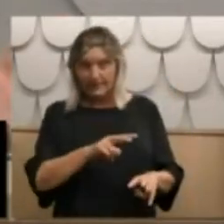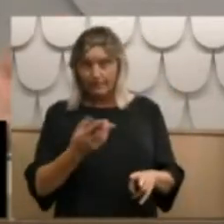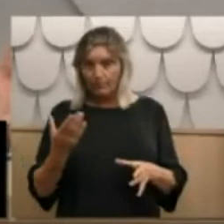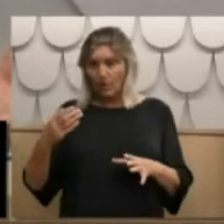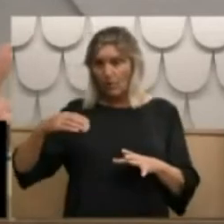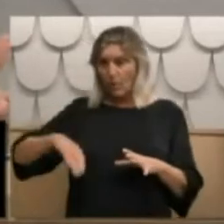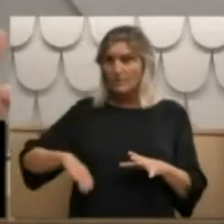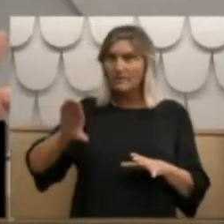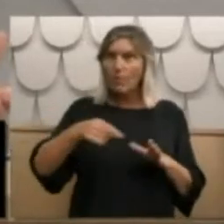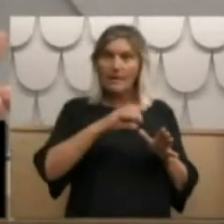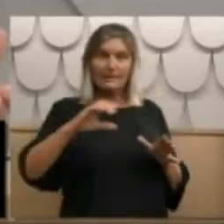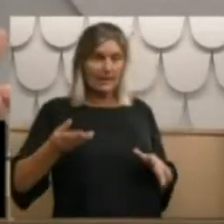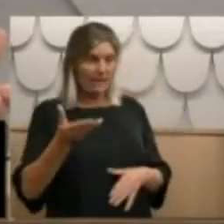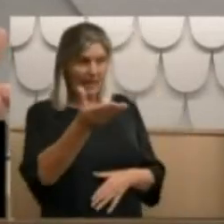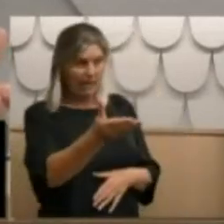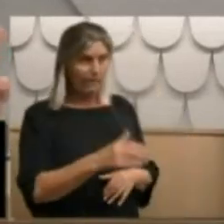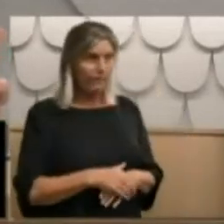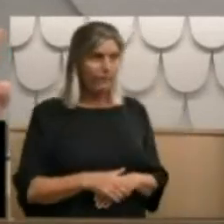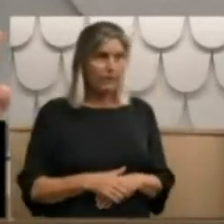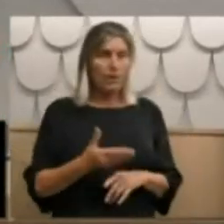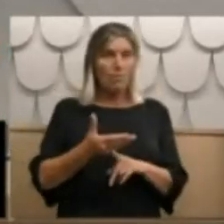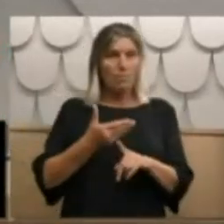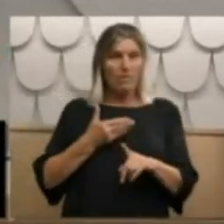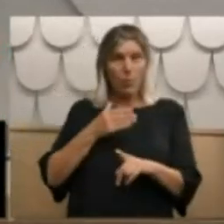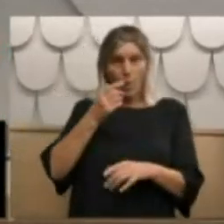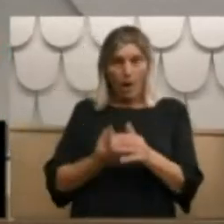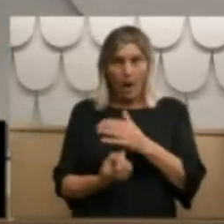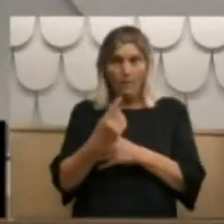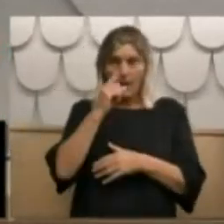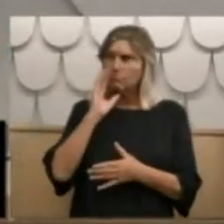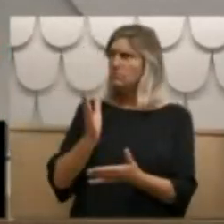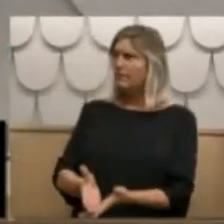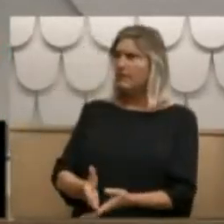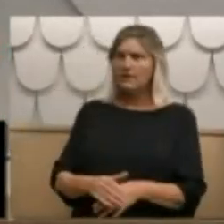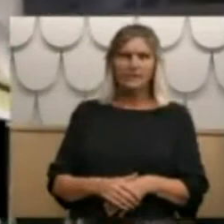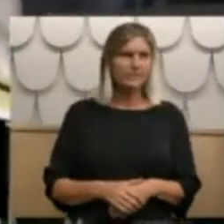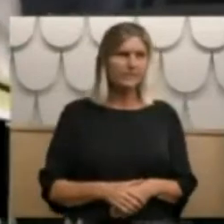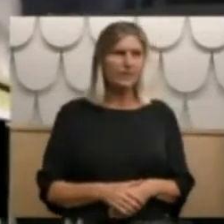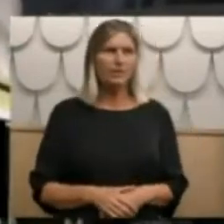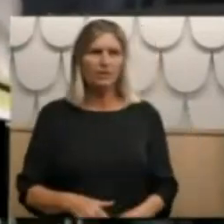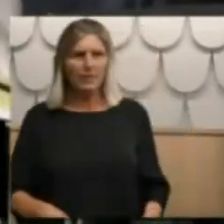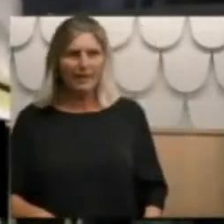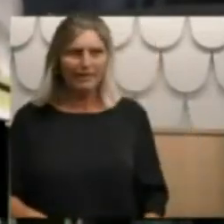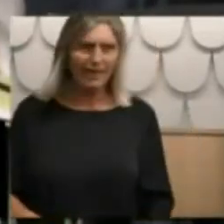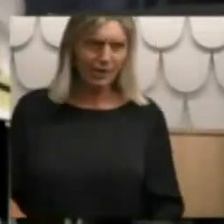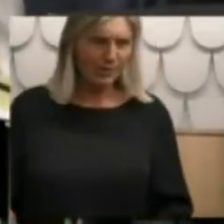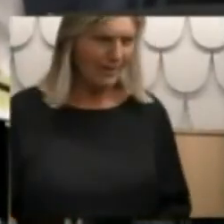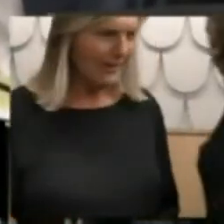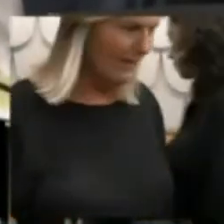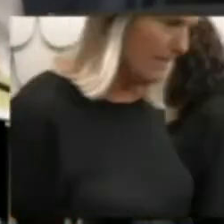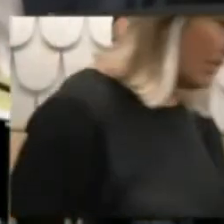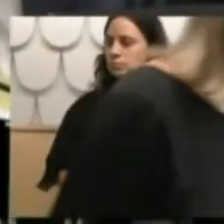compensation that ACC gives before that can happen? Definitely. I mean, ACC was a scheme set up for people in